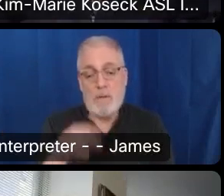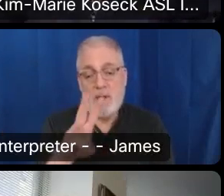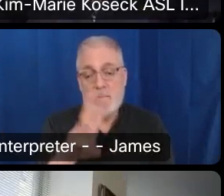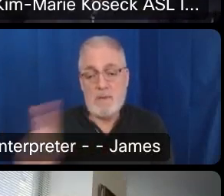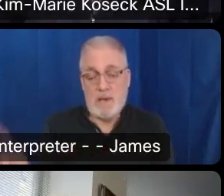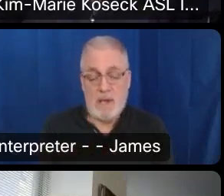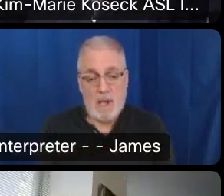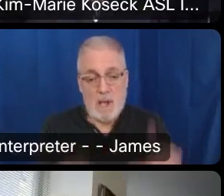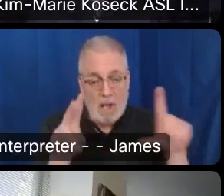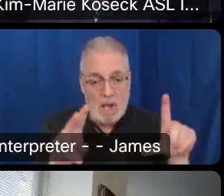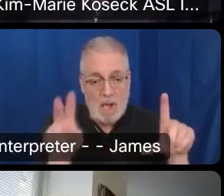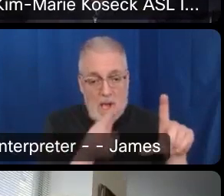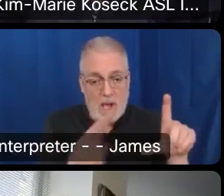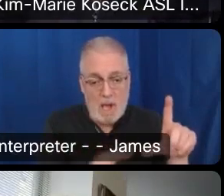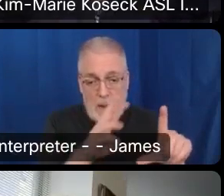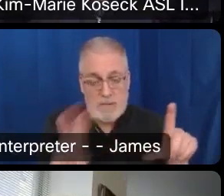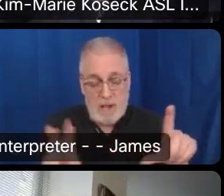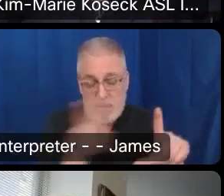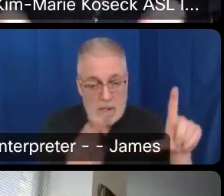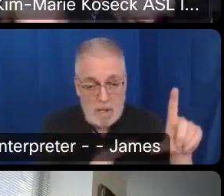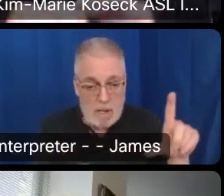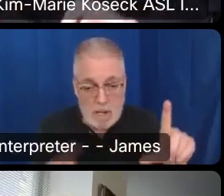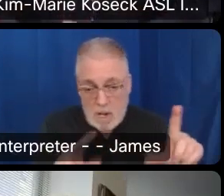with a law degree, I would be able to figure it out.